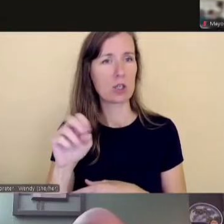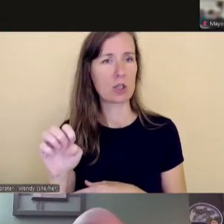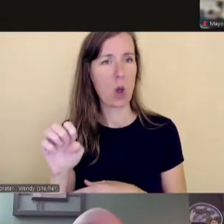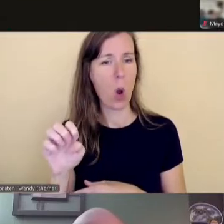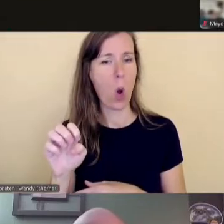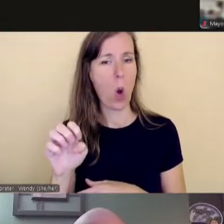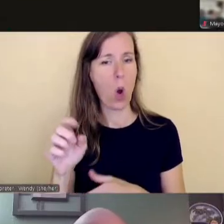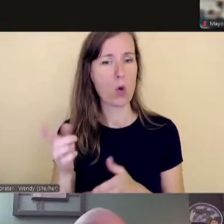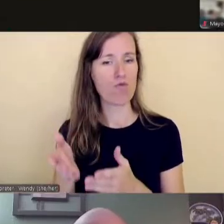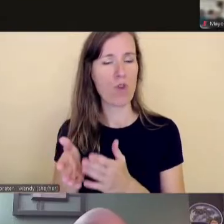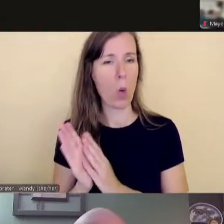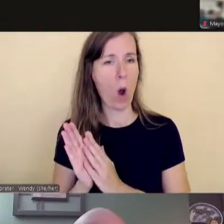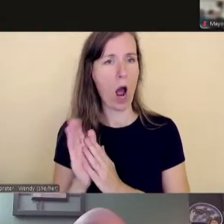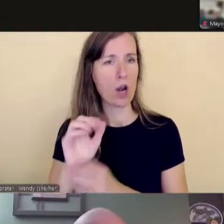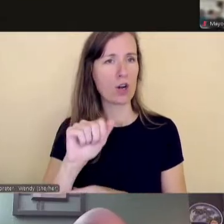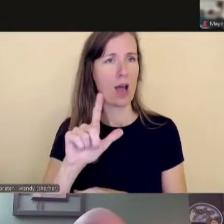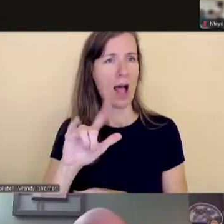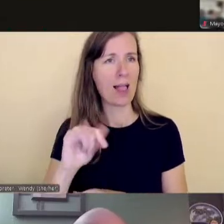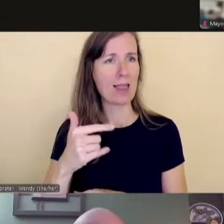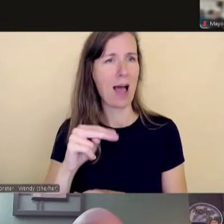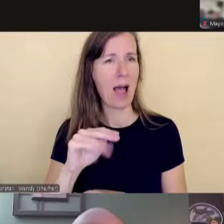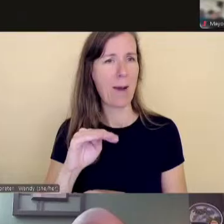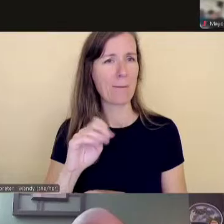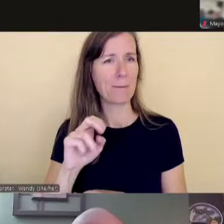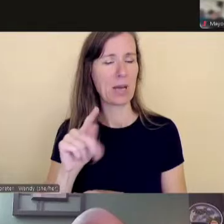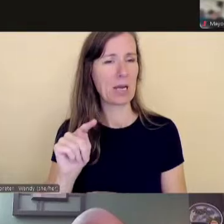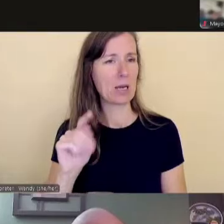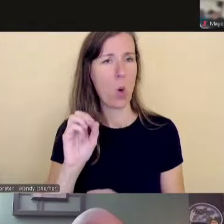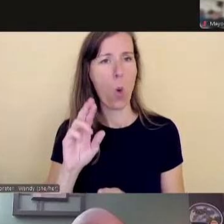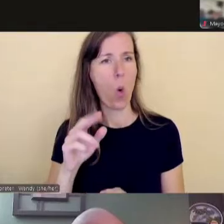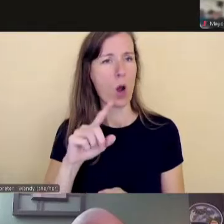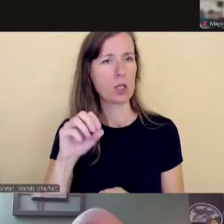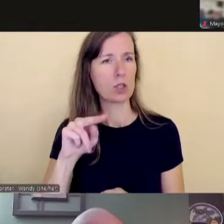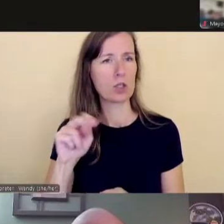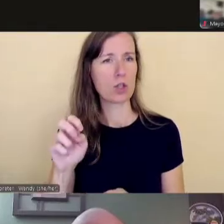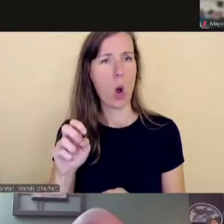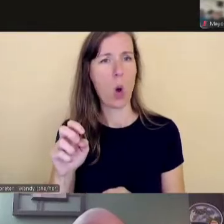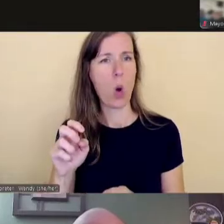required alignment or zone demanded alignment?